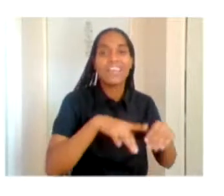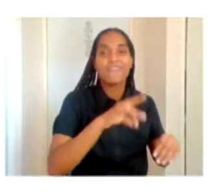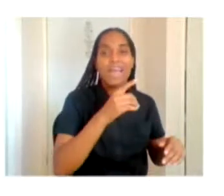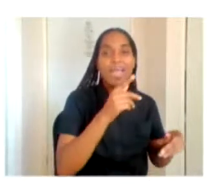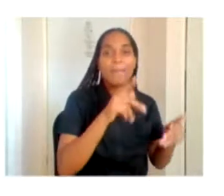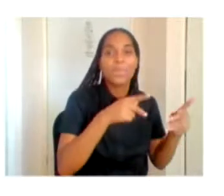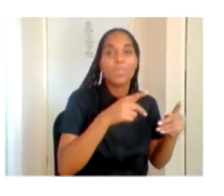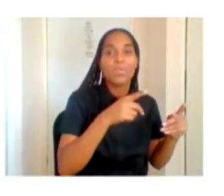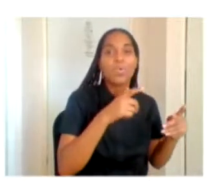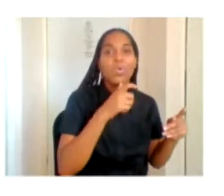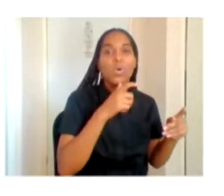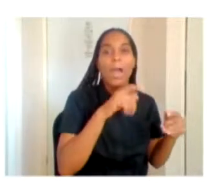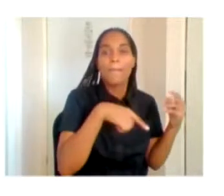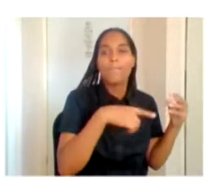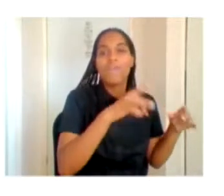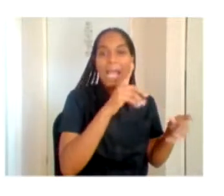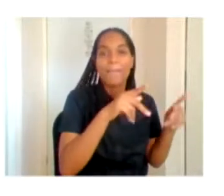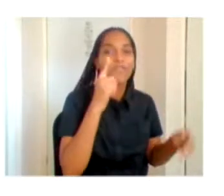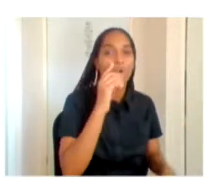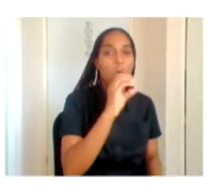and that's the point.